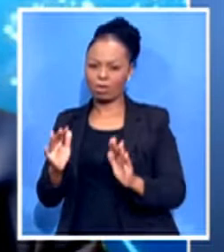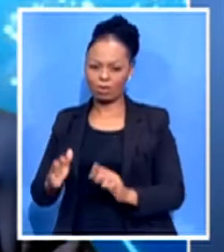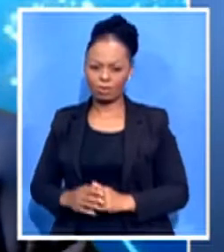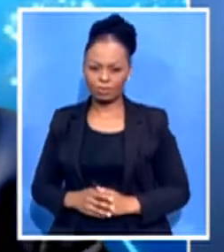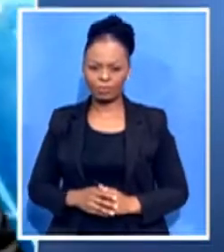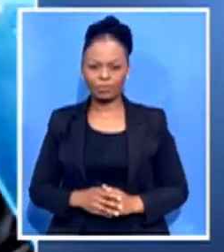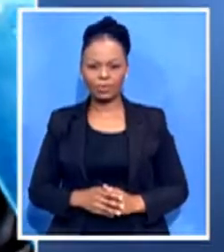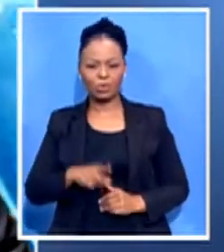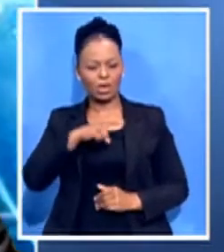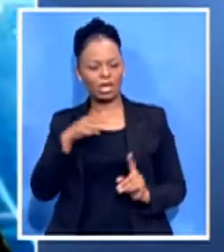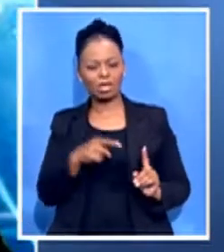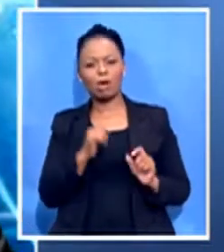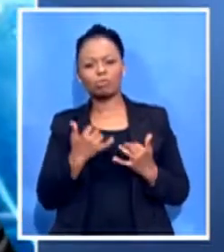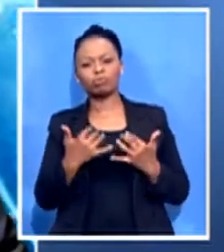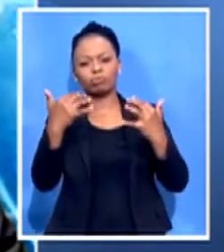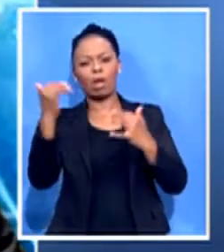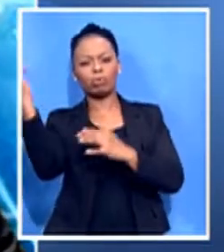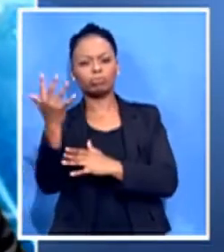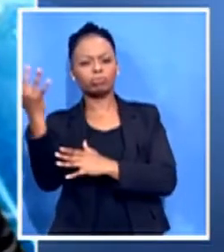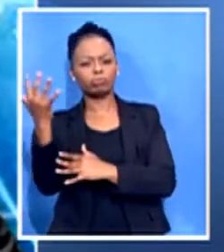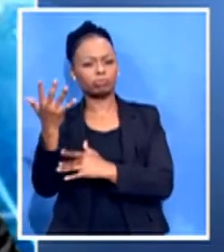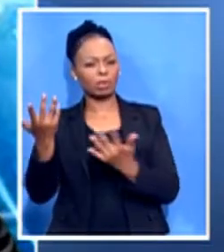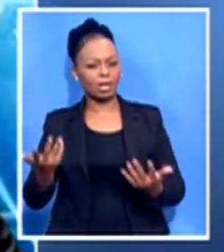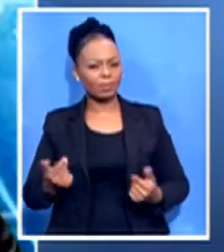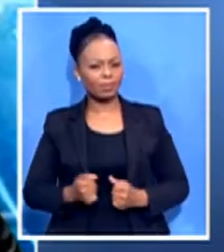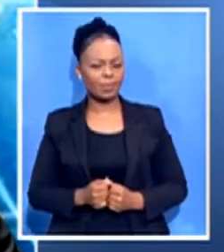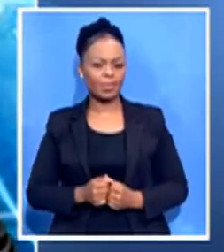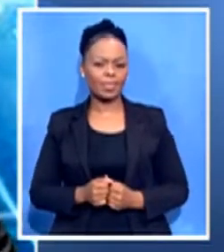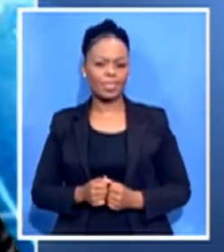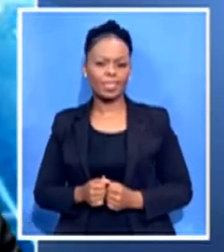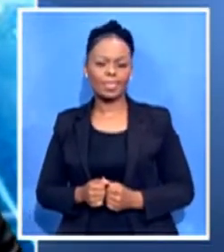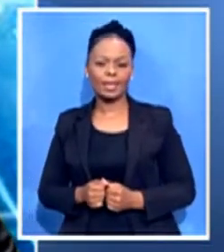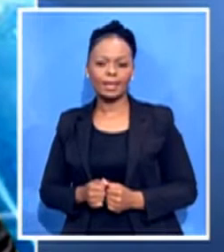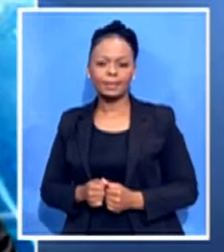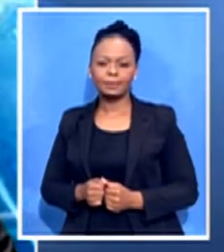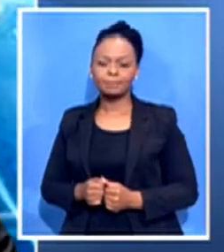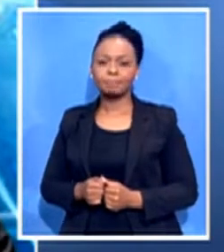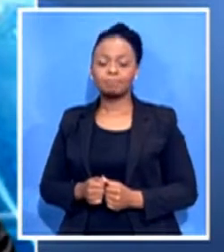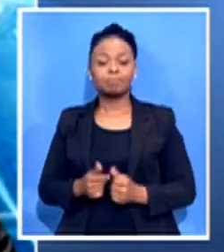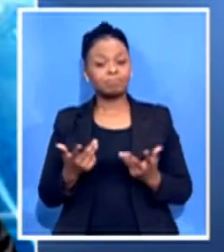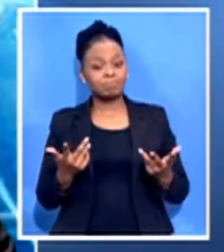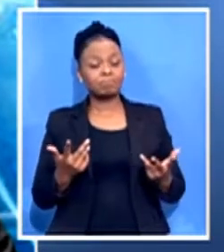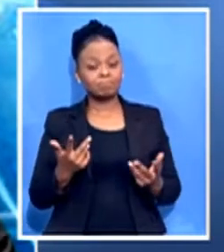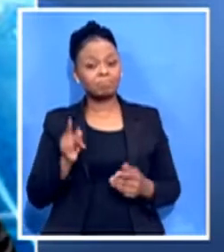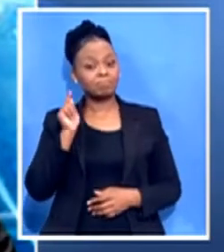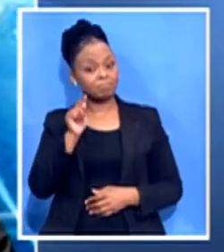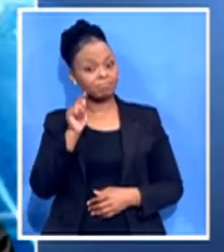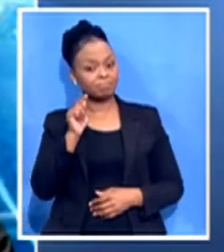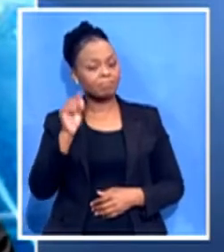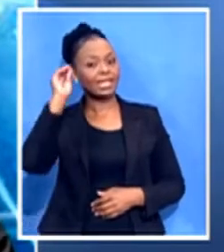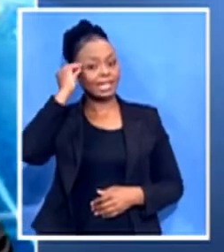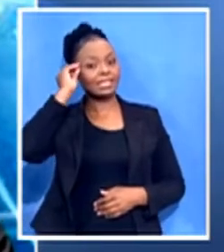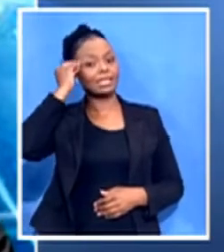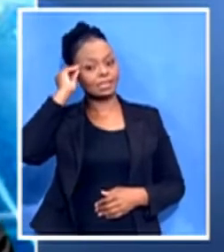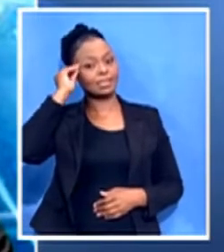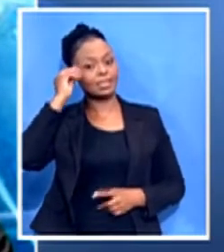Well, this is actually raising an interesting debate, because it simply means that we